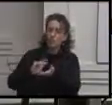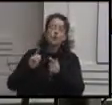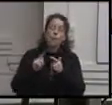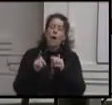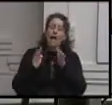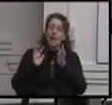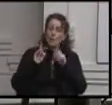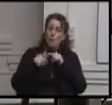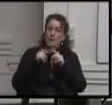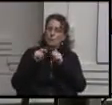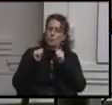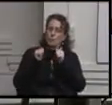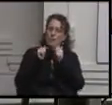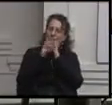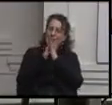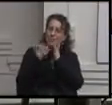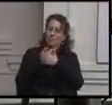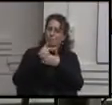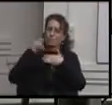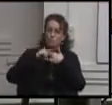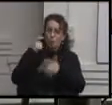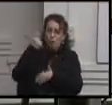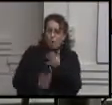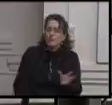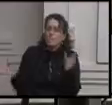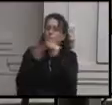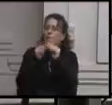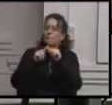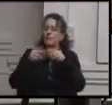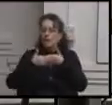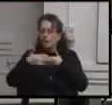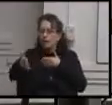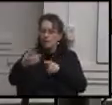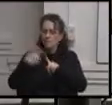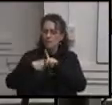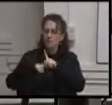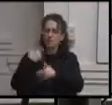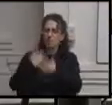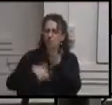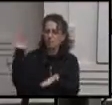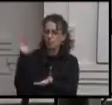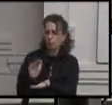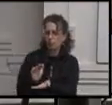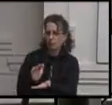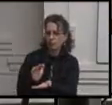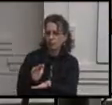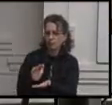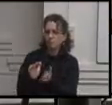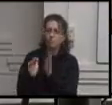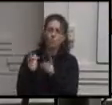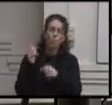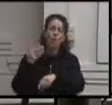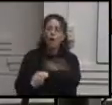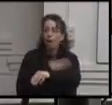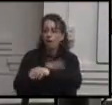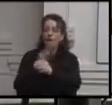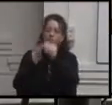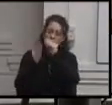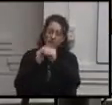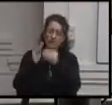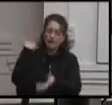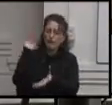pump, we talked about a heat pump boiler in the police fire